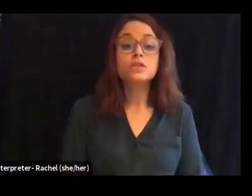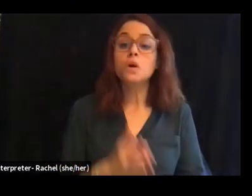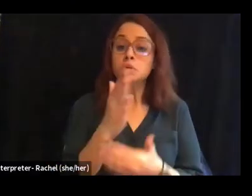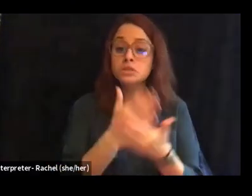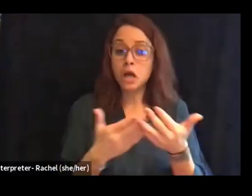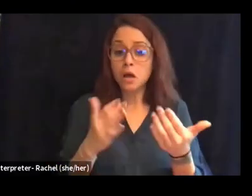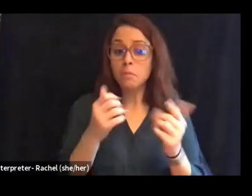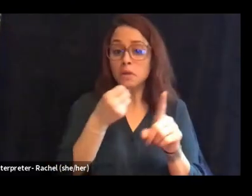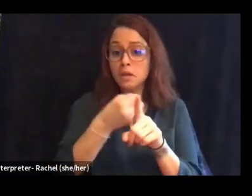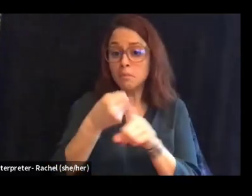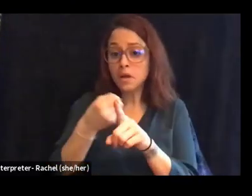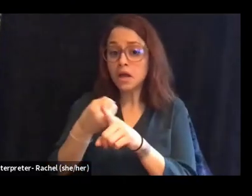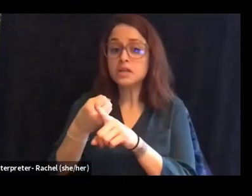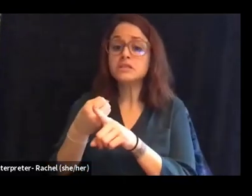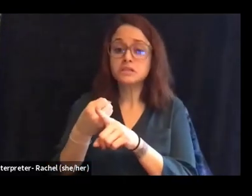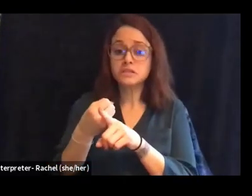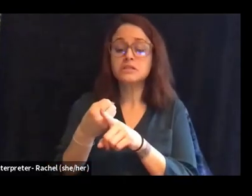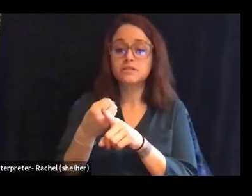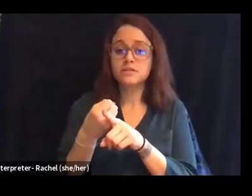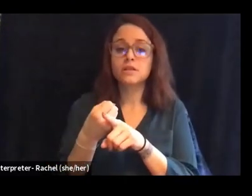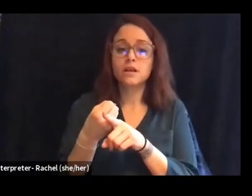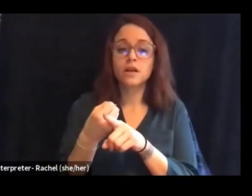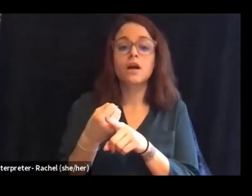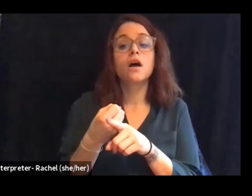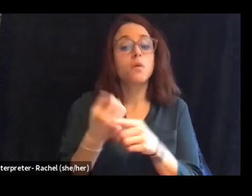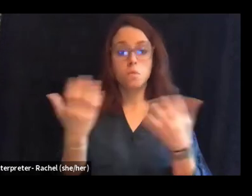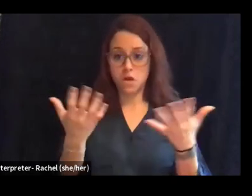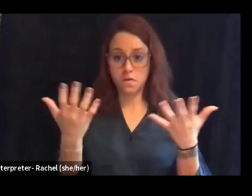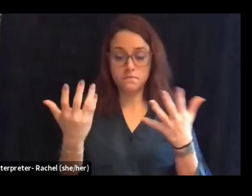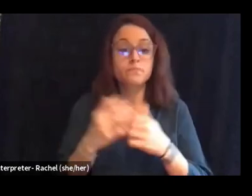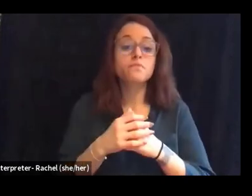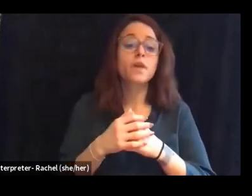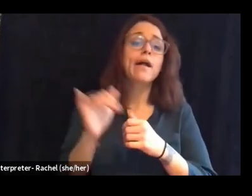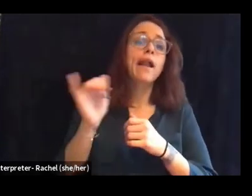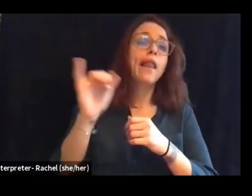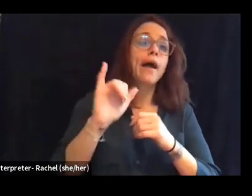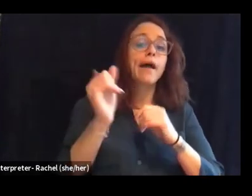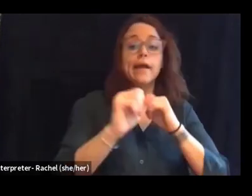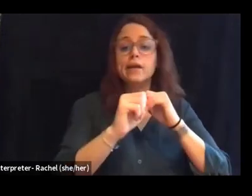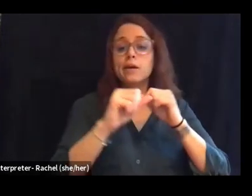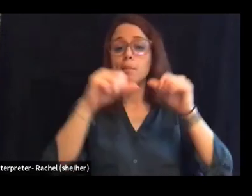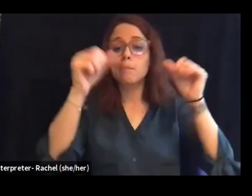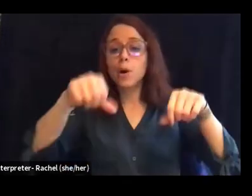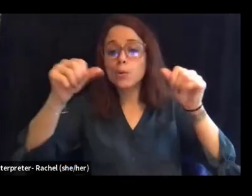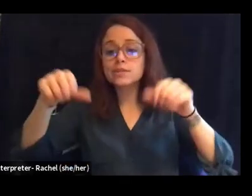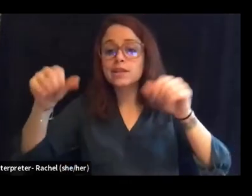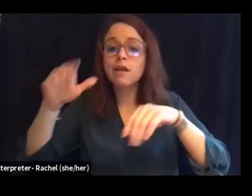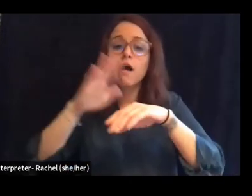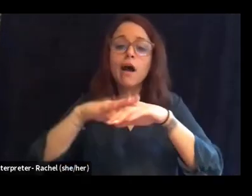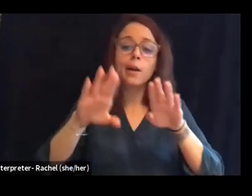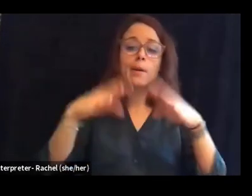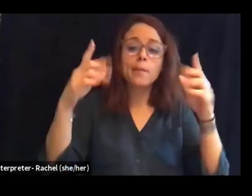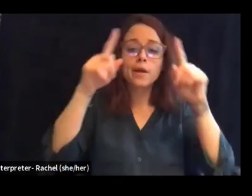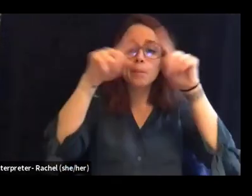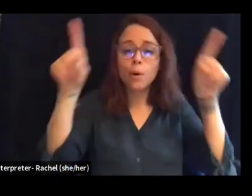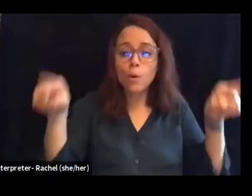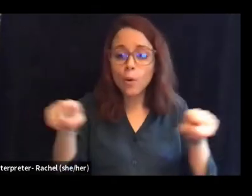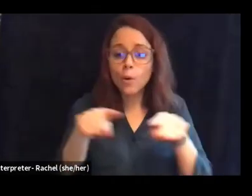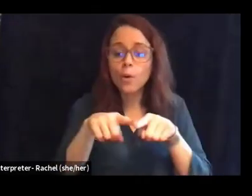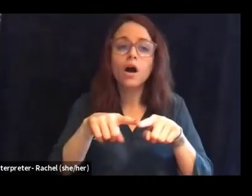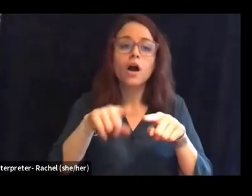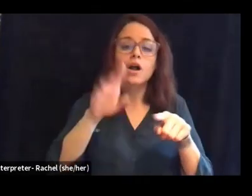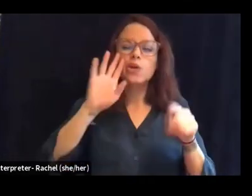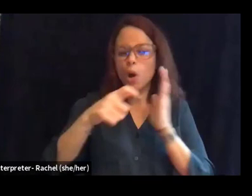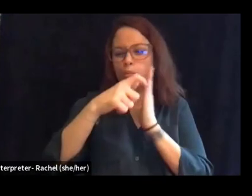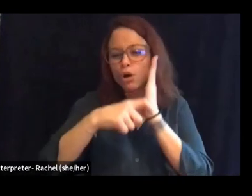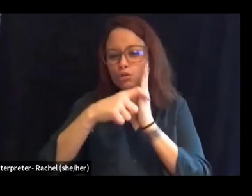idea to become top of mind are things like, posting on a public corkboard and tearing off a strip, or a